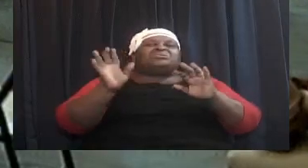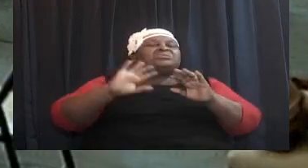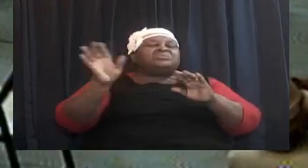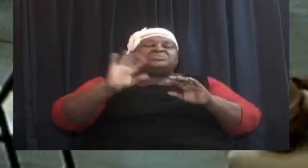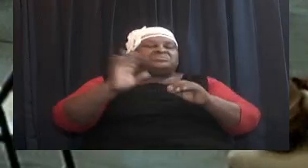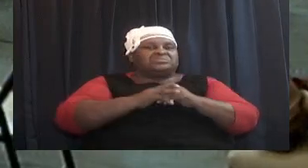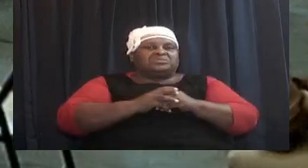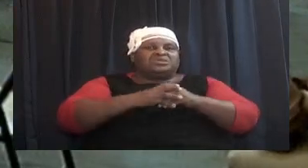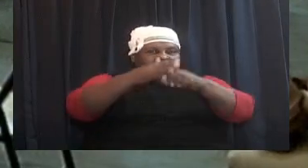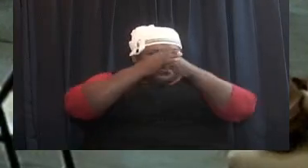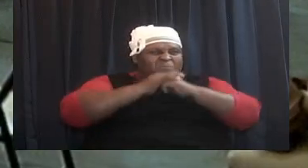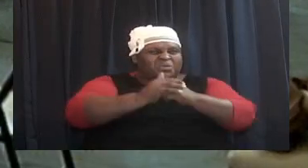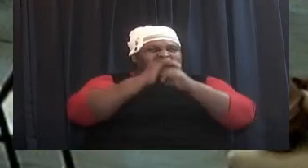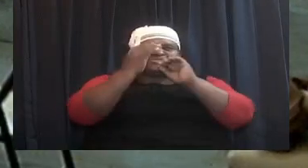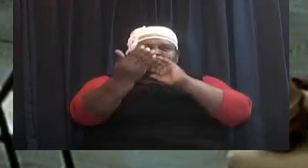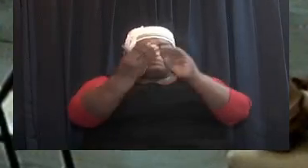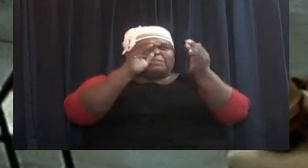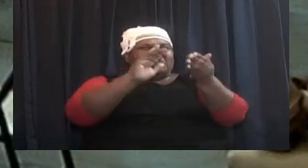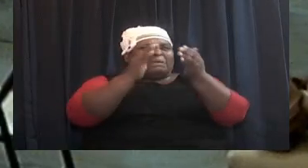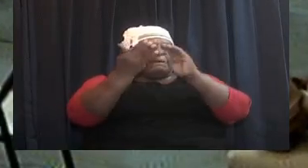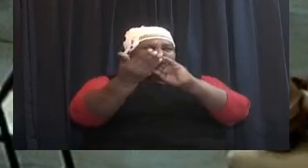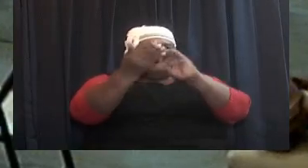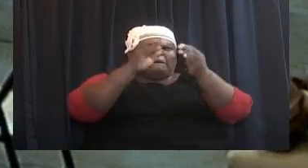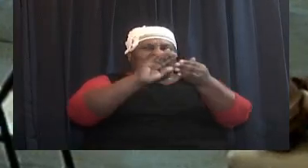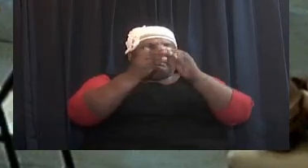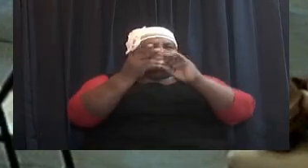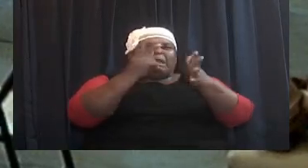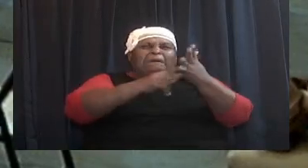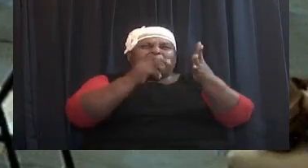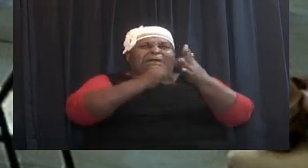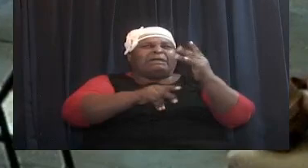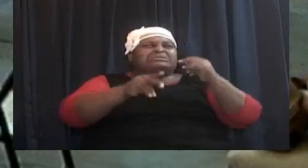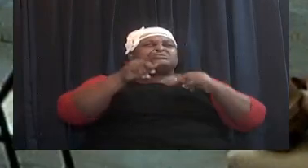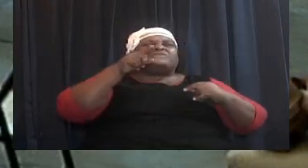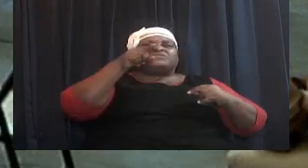Worship becomes spontaneous.